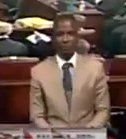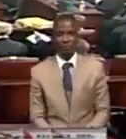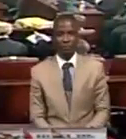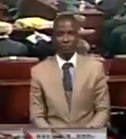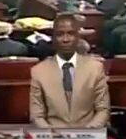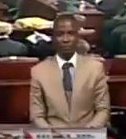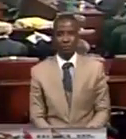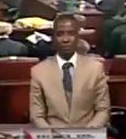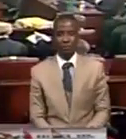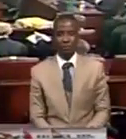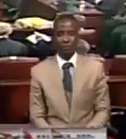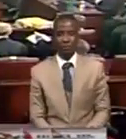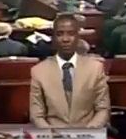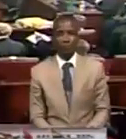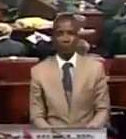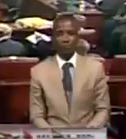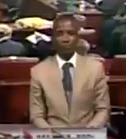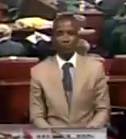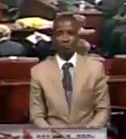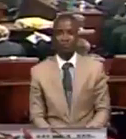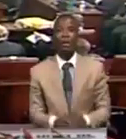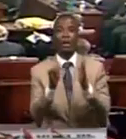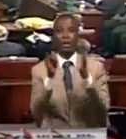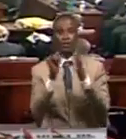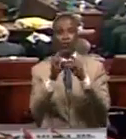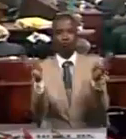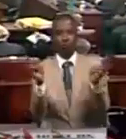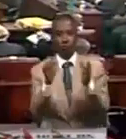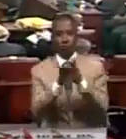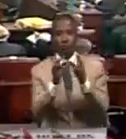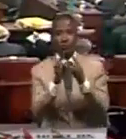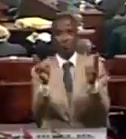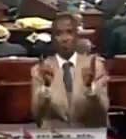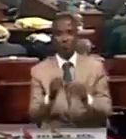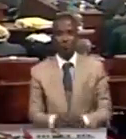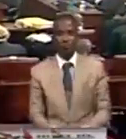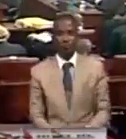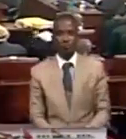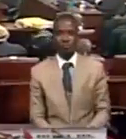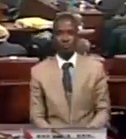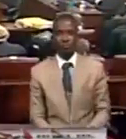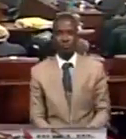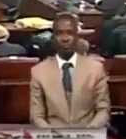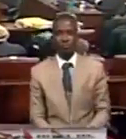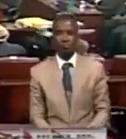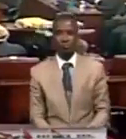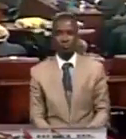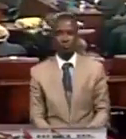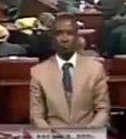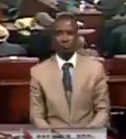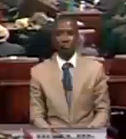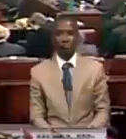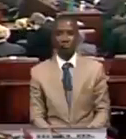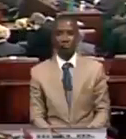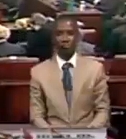That is so. Mr. Menuvo, Yes, my lord. what then